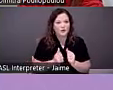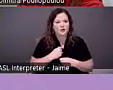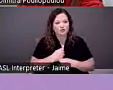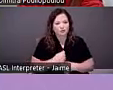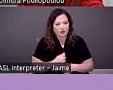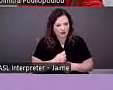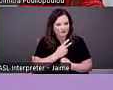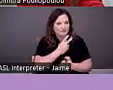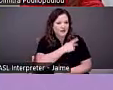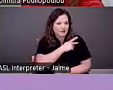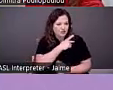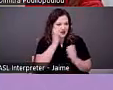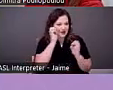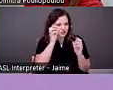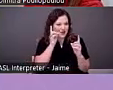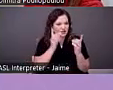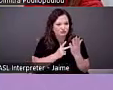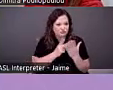programs. And